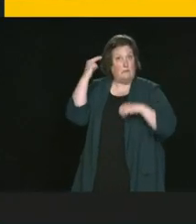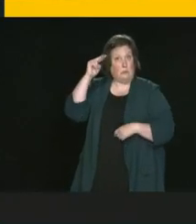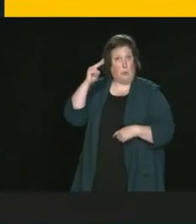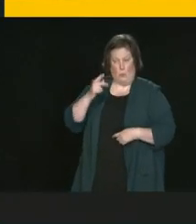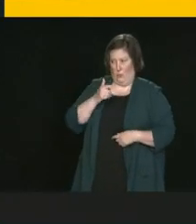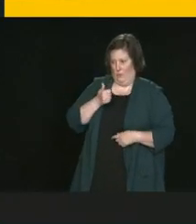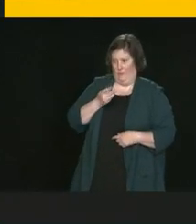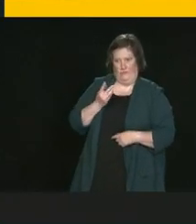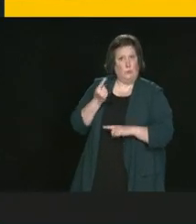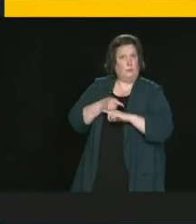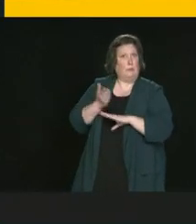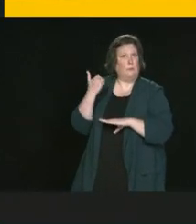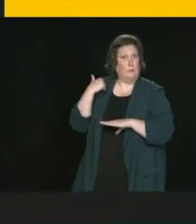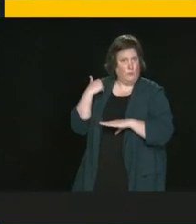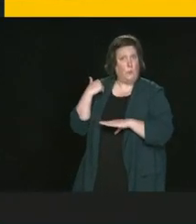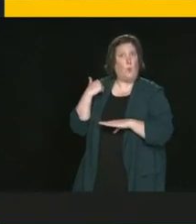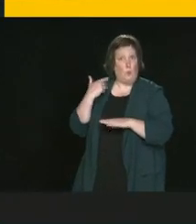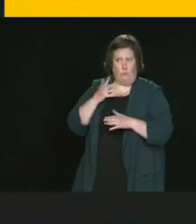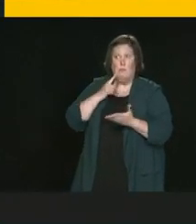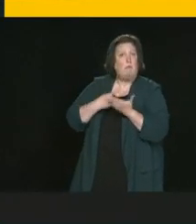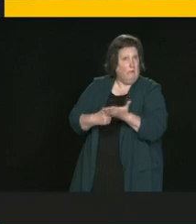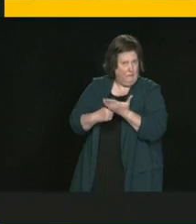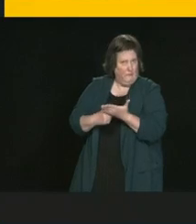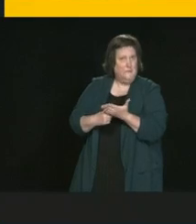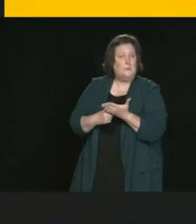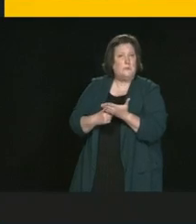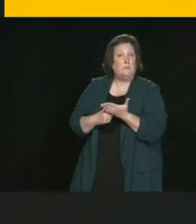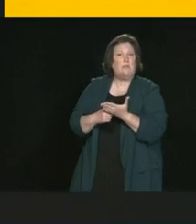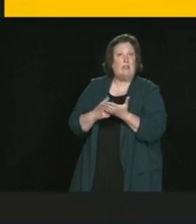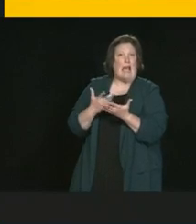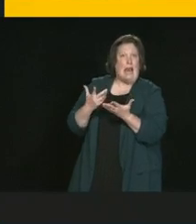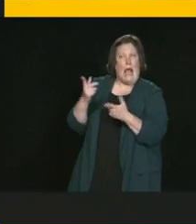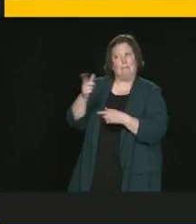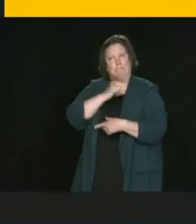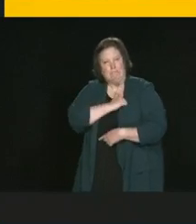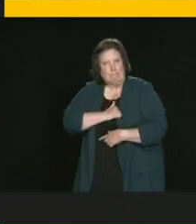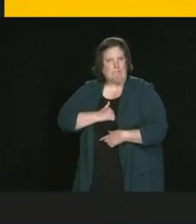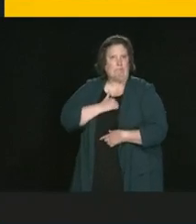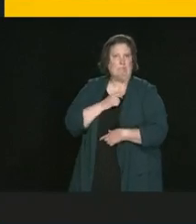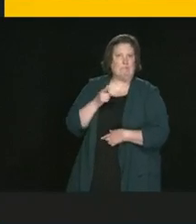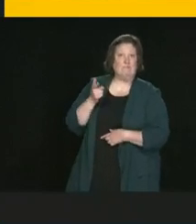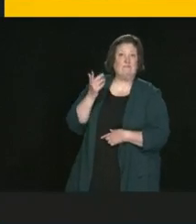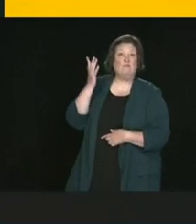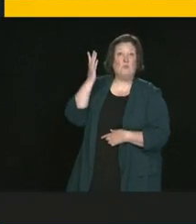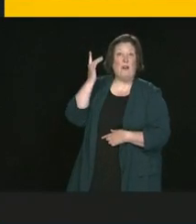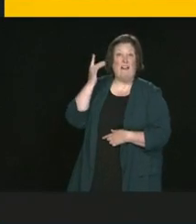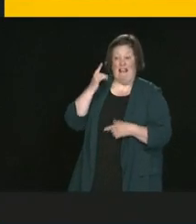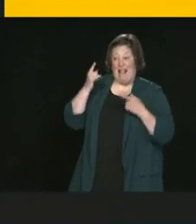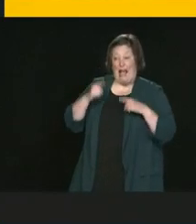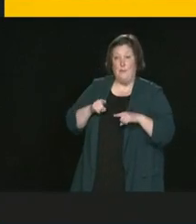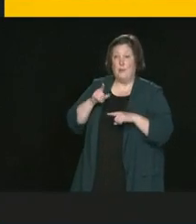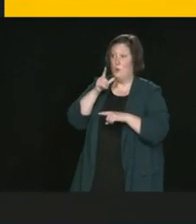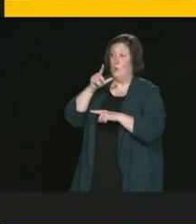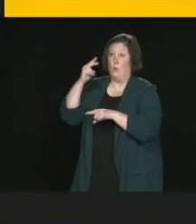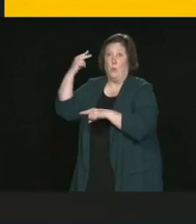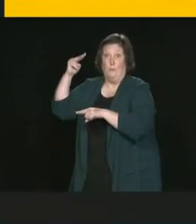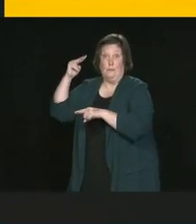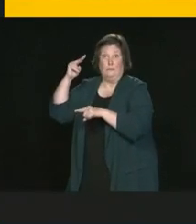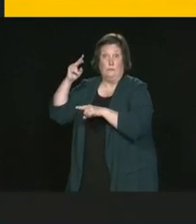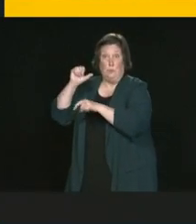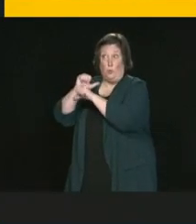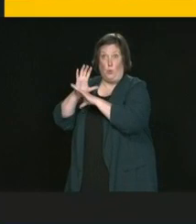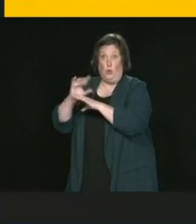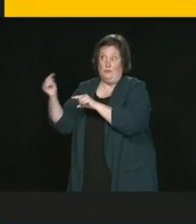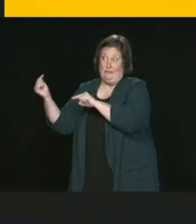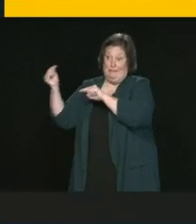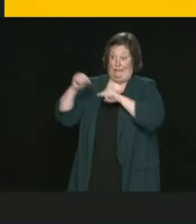We touched on this topic. I shared my sympathies and condolences to the families of the Mexican workers who